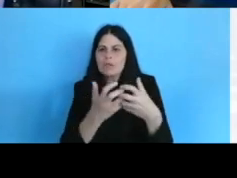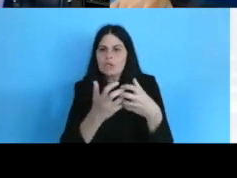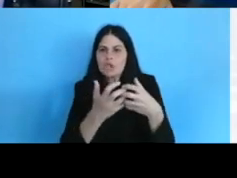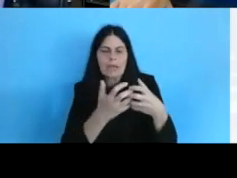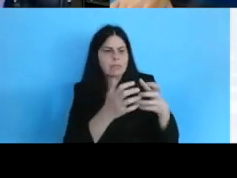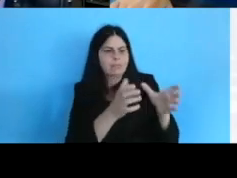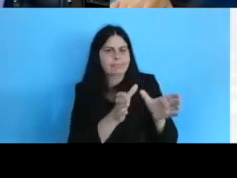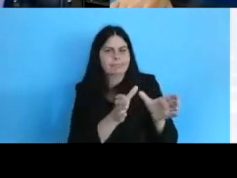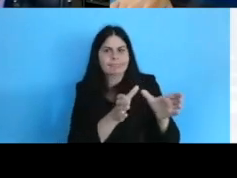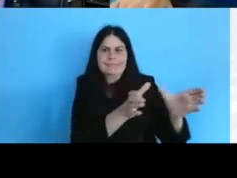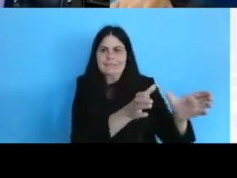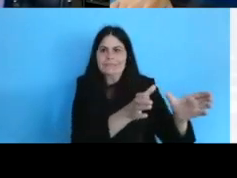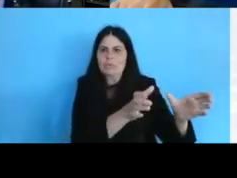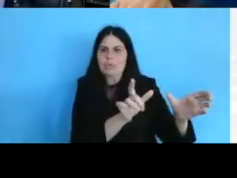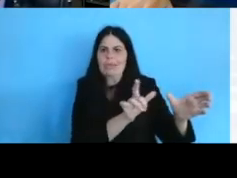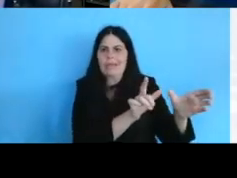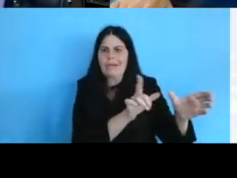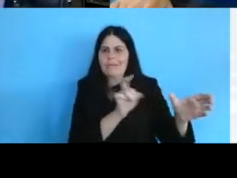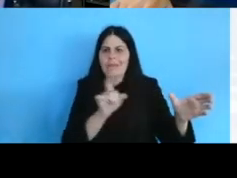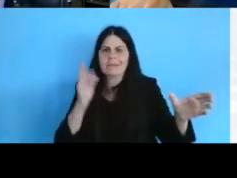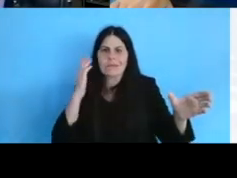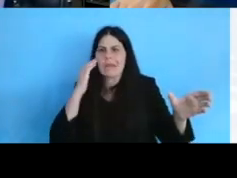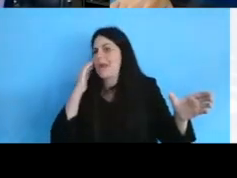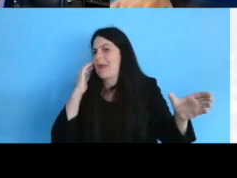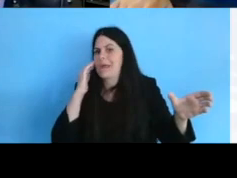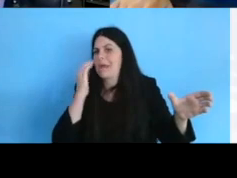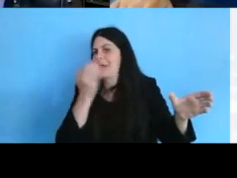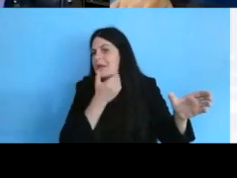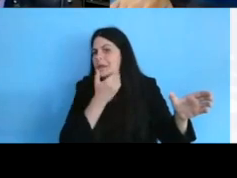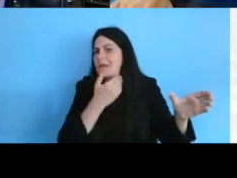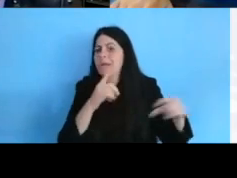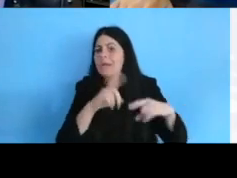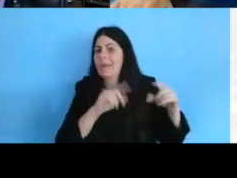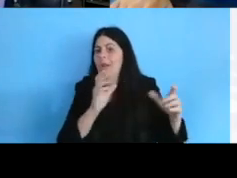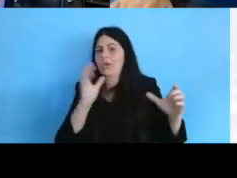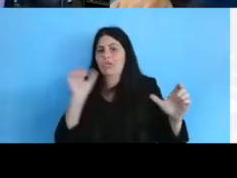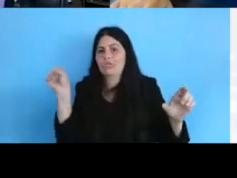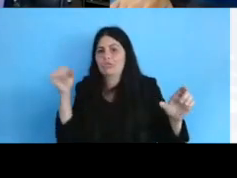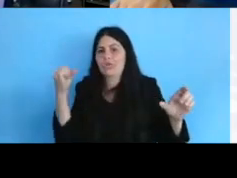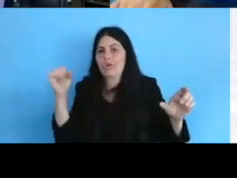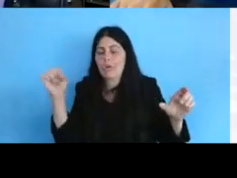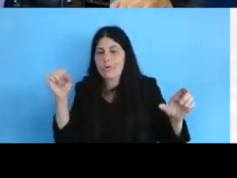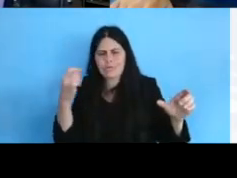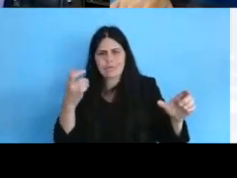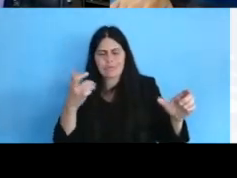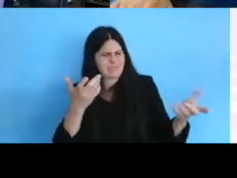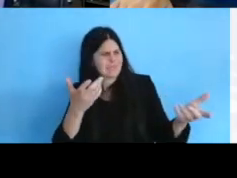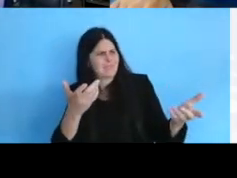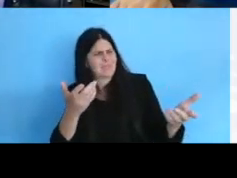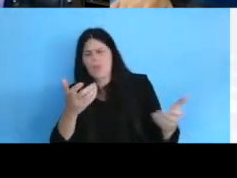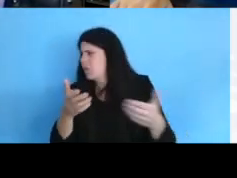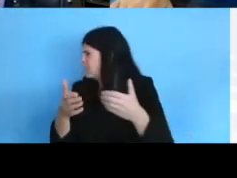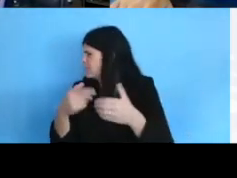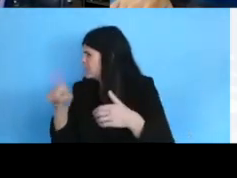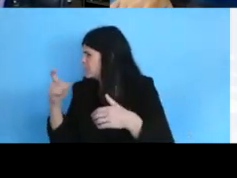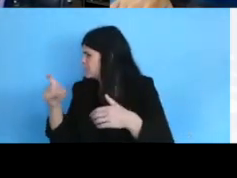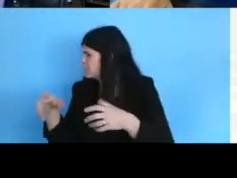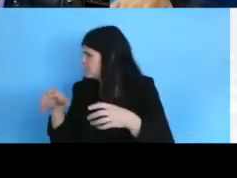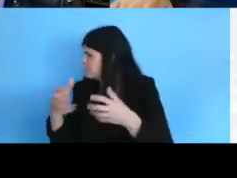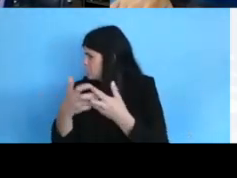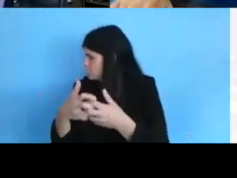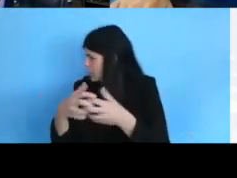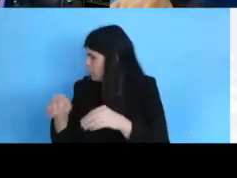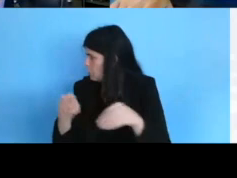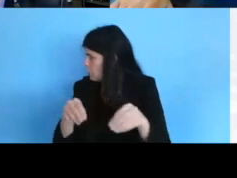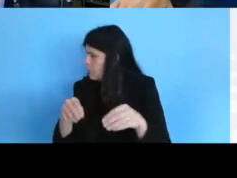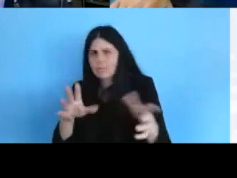the veteran has a problem with turning their neck. You know, just little things like that an employer says, oh, well, that's easy, it didn't cost me any money. Yeah, some of